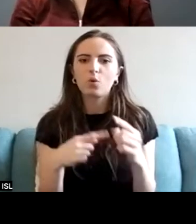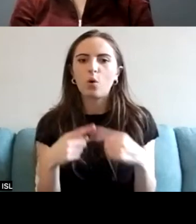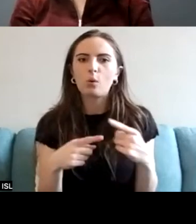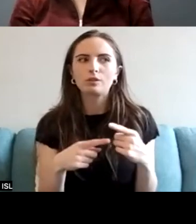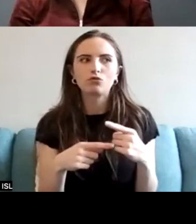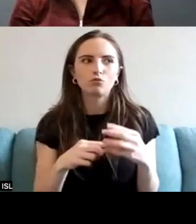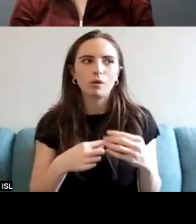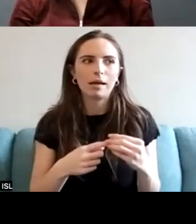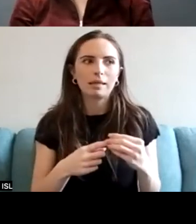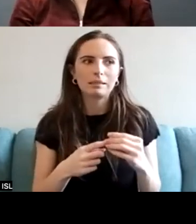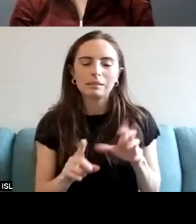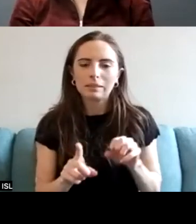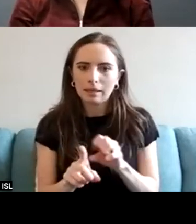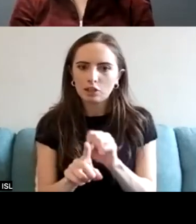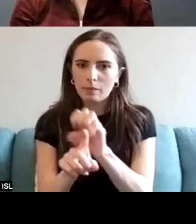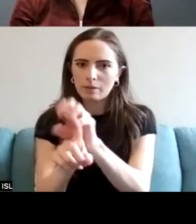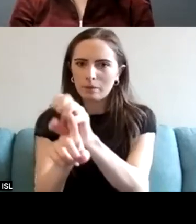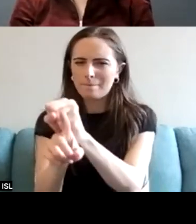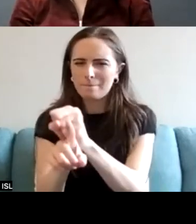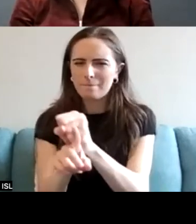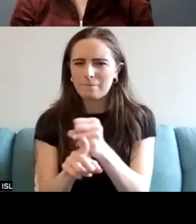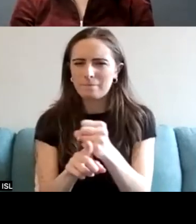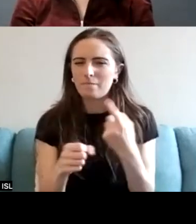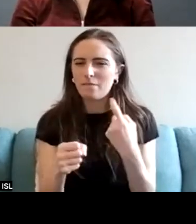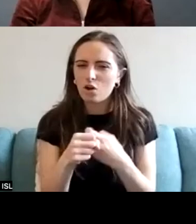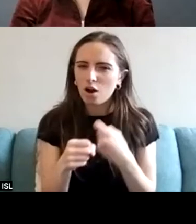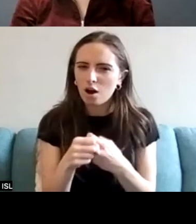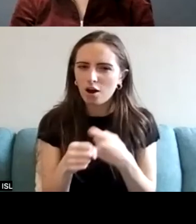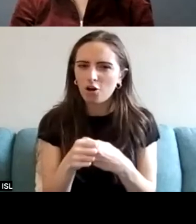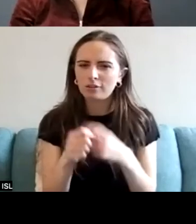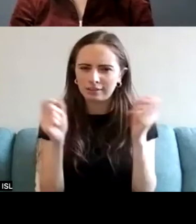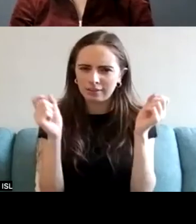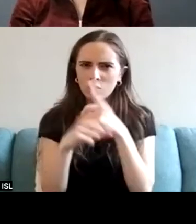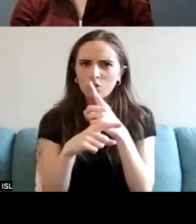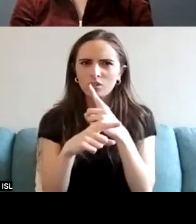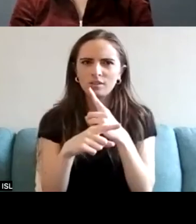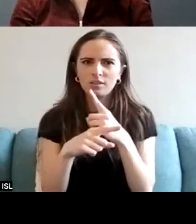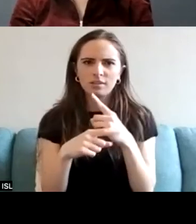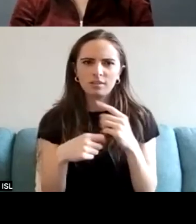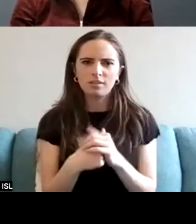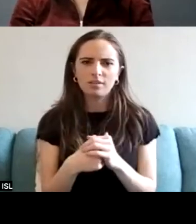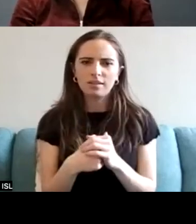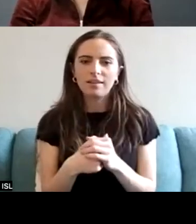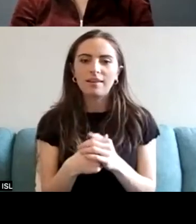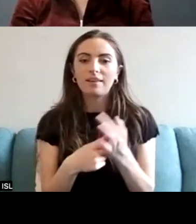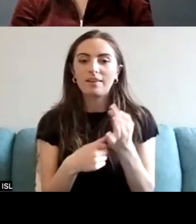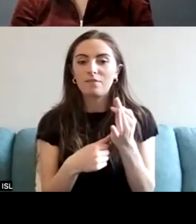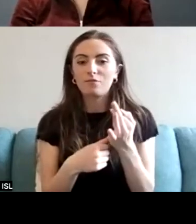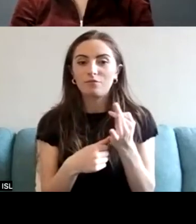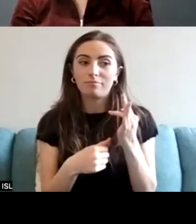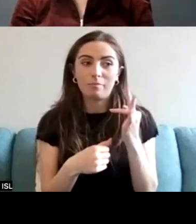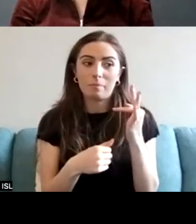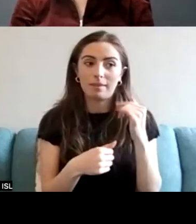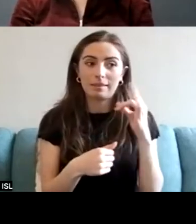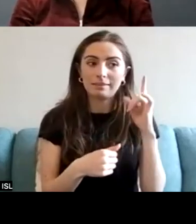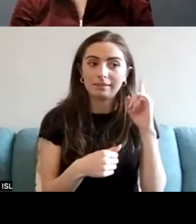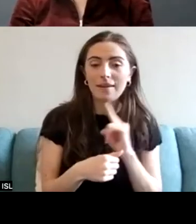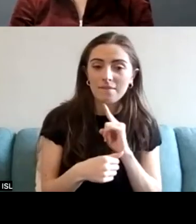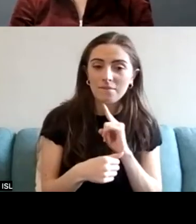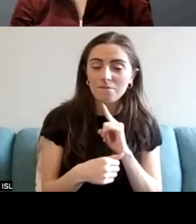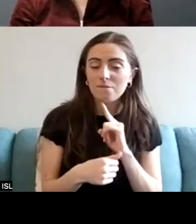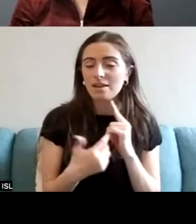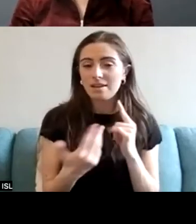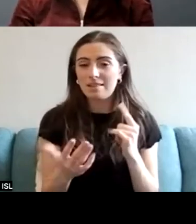up with everything. And that can be particularly difficult if you're someone with hearing loss like me.